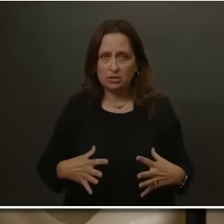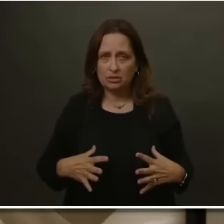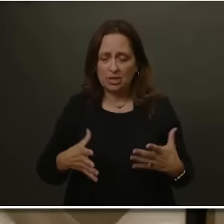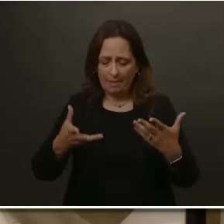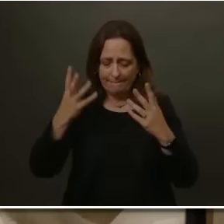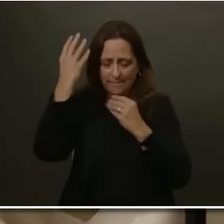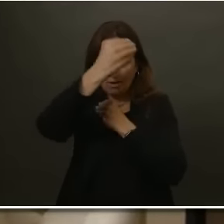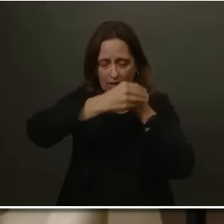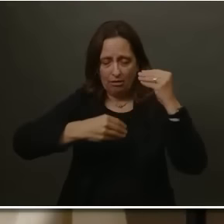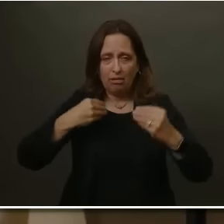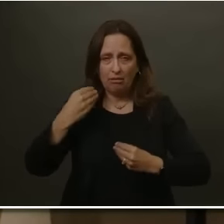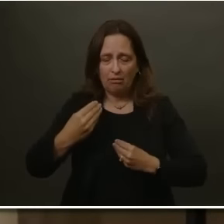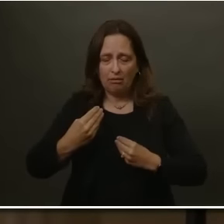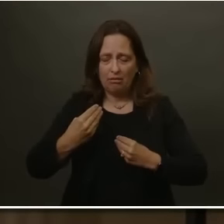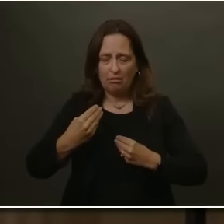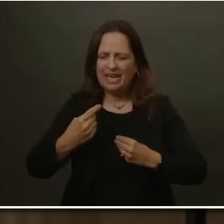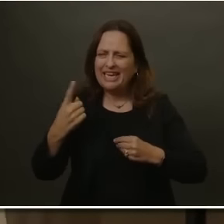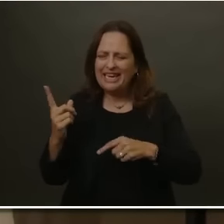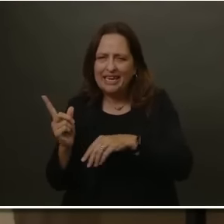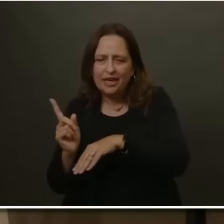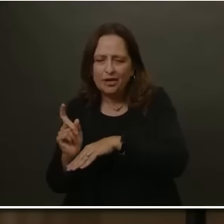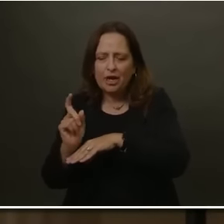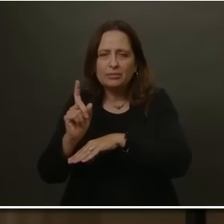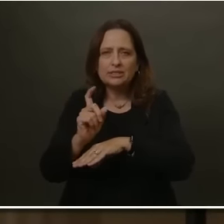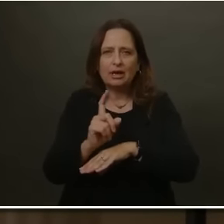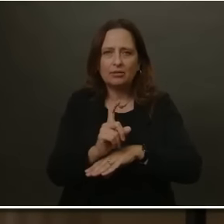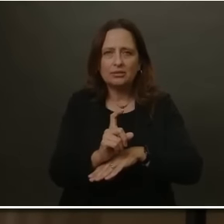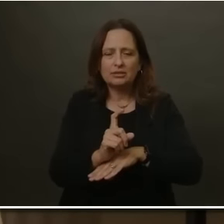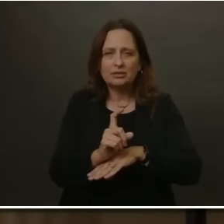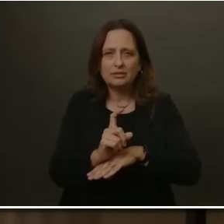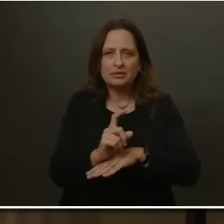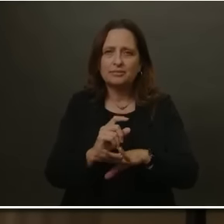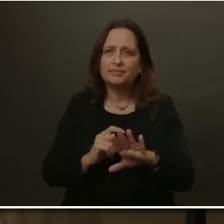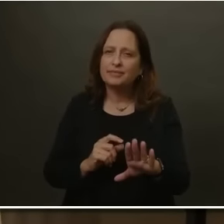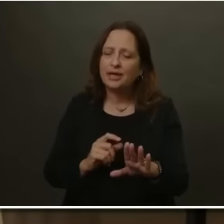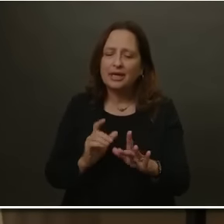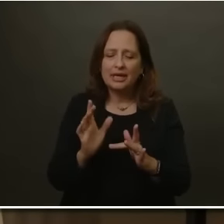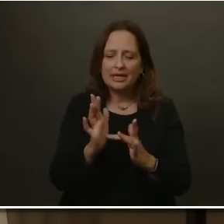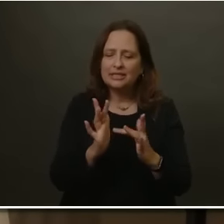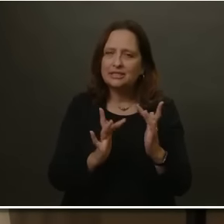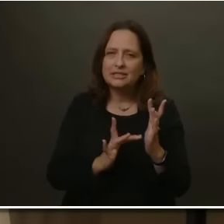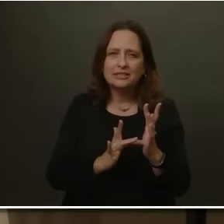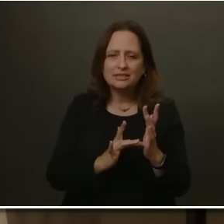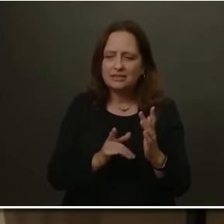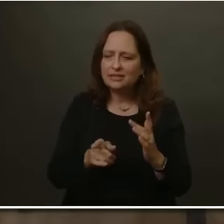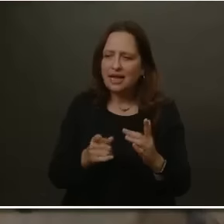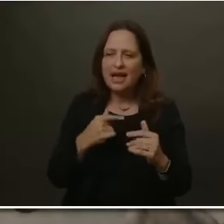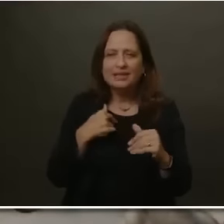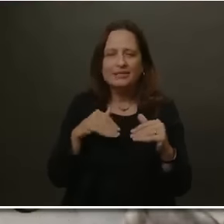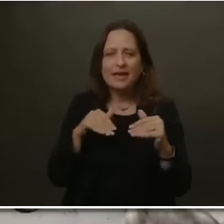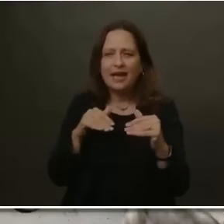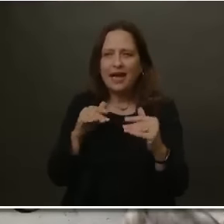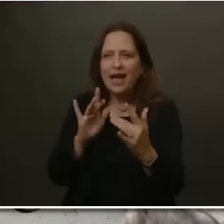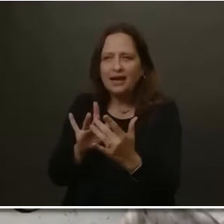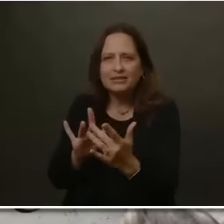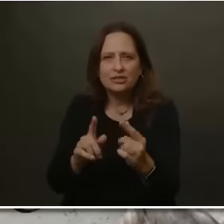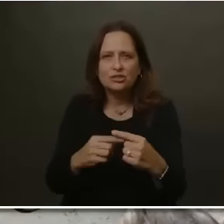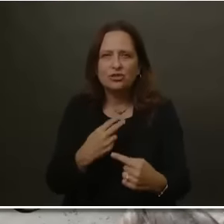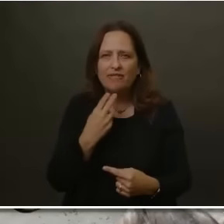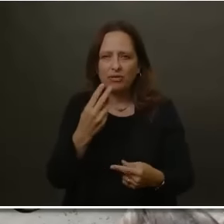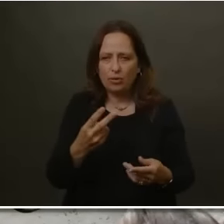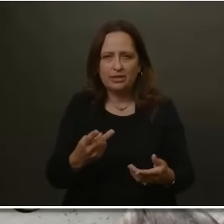tomb because even in death, he had access to the voice of life. Even in